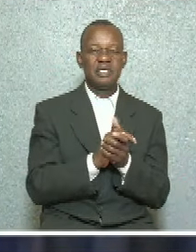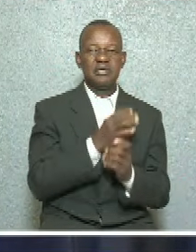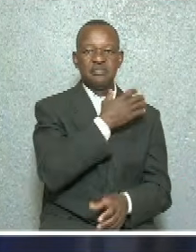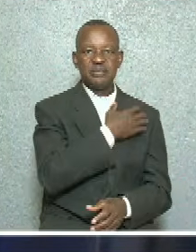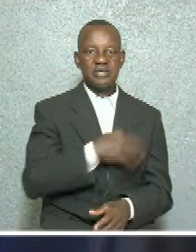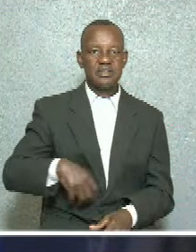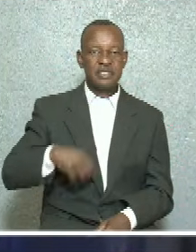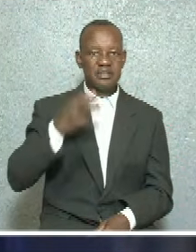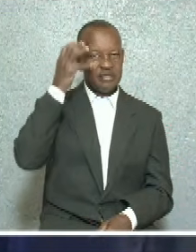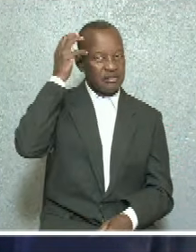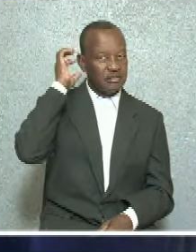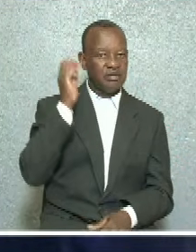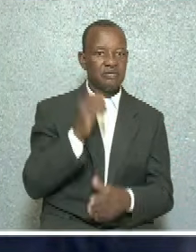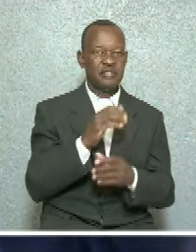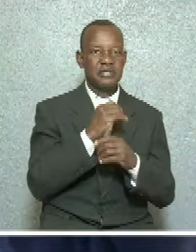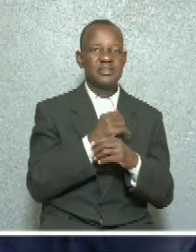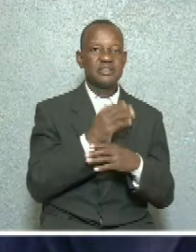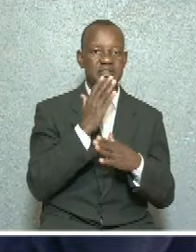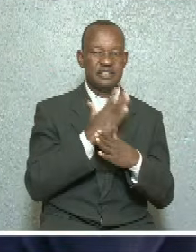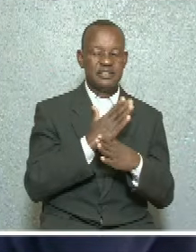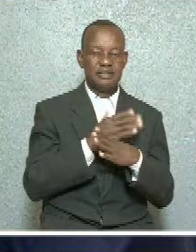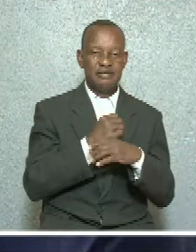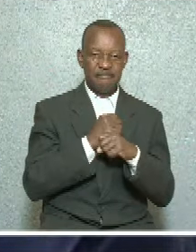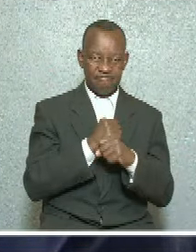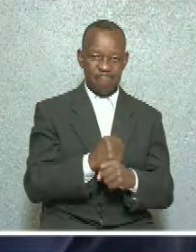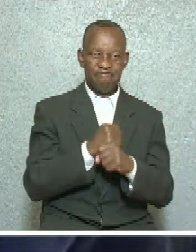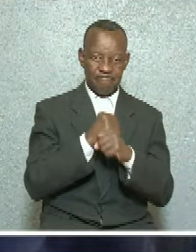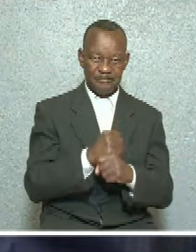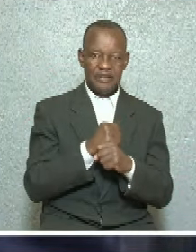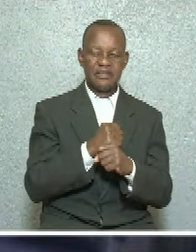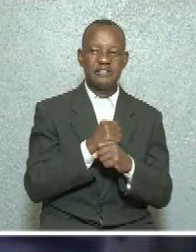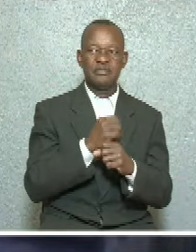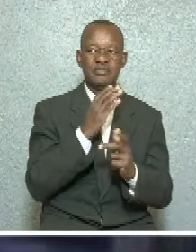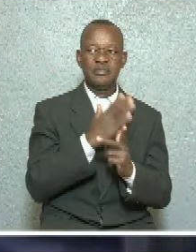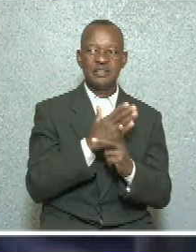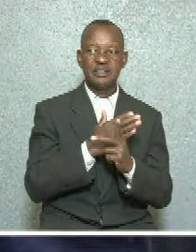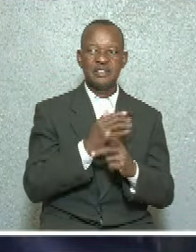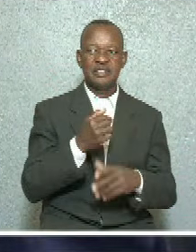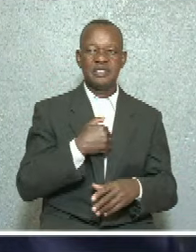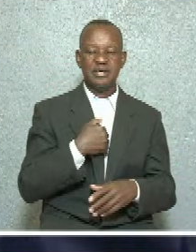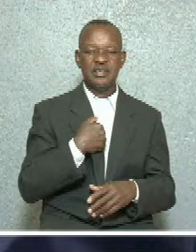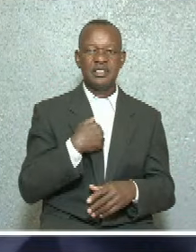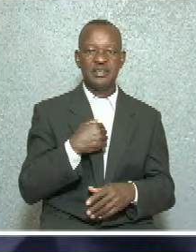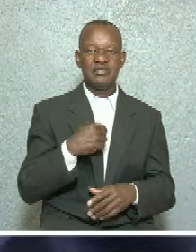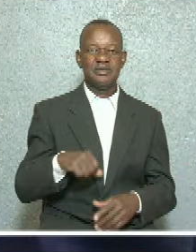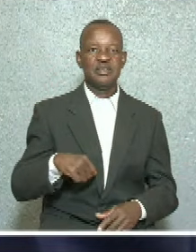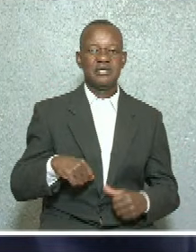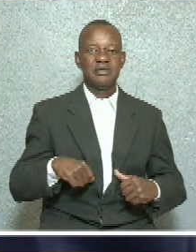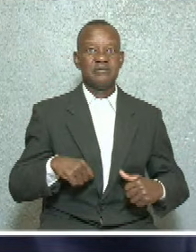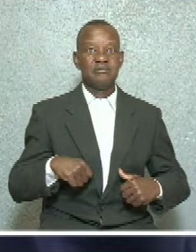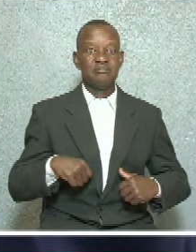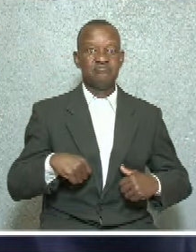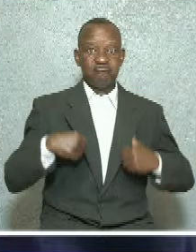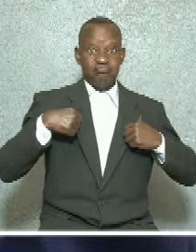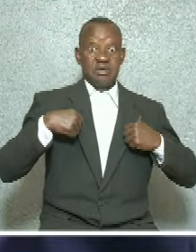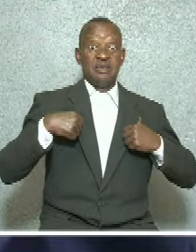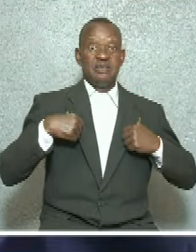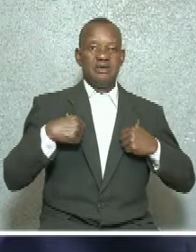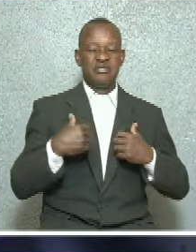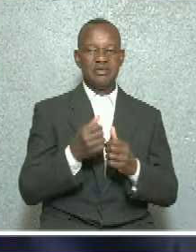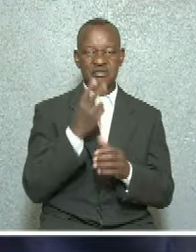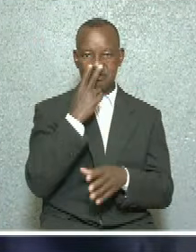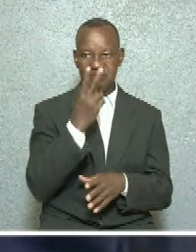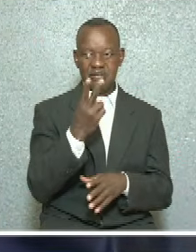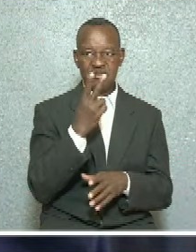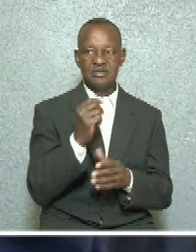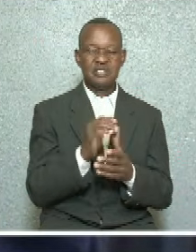and I'm really proud of him. And I would say the Namibians built this statue in the honor